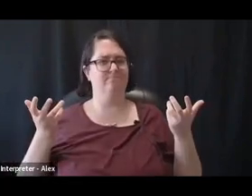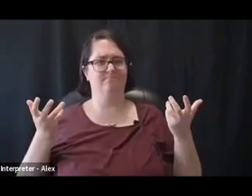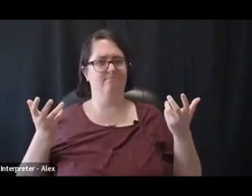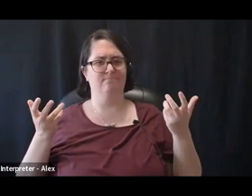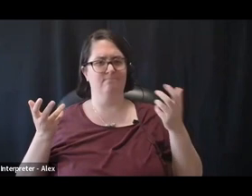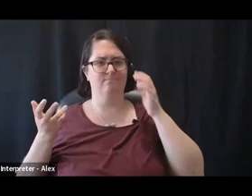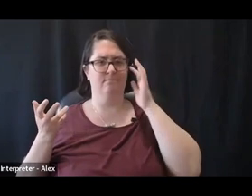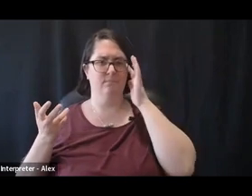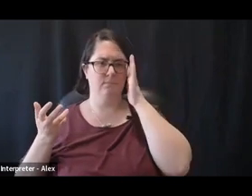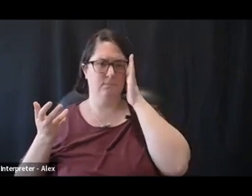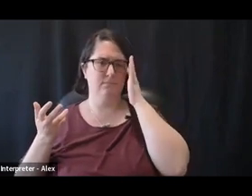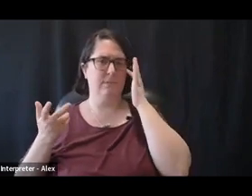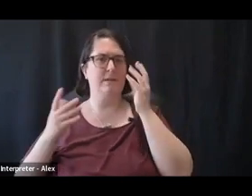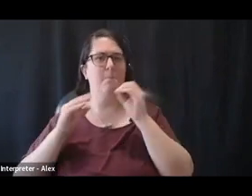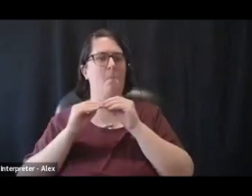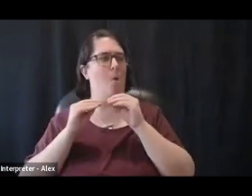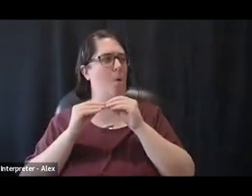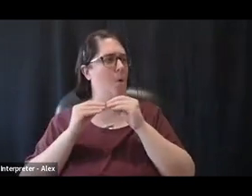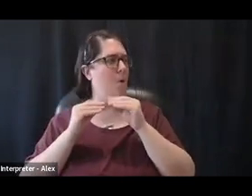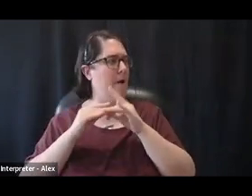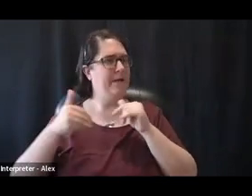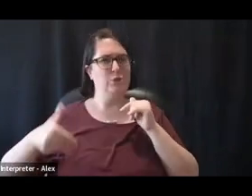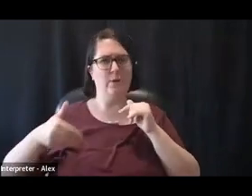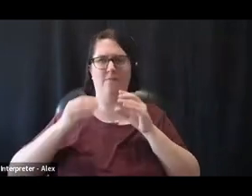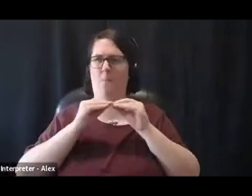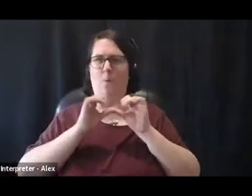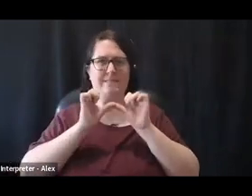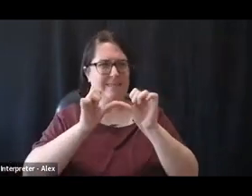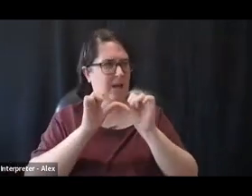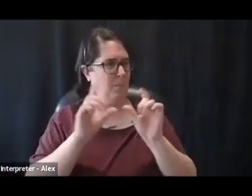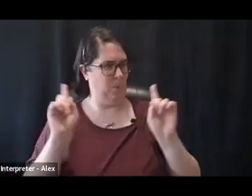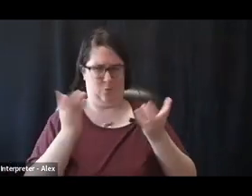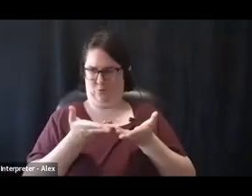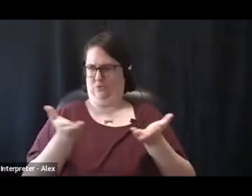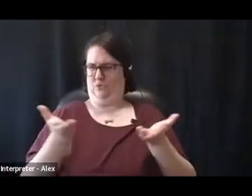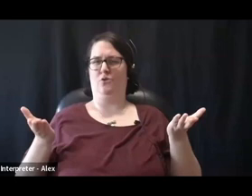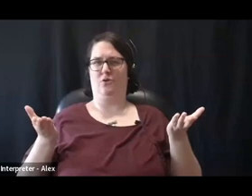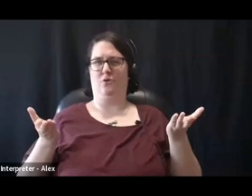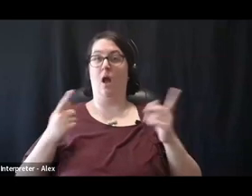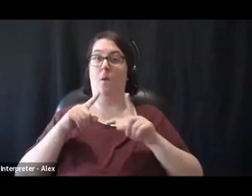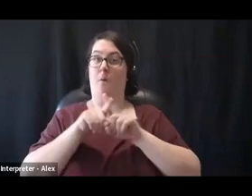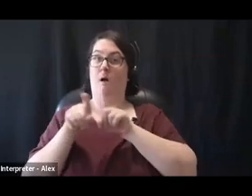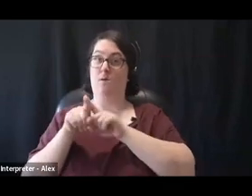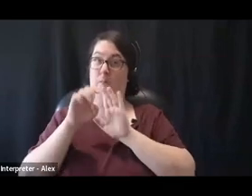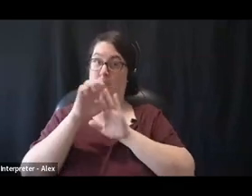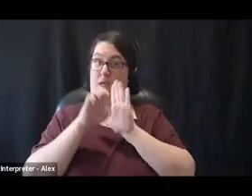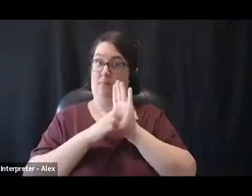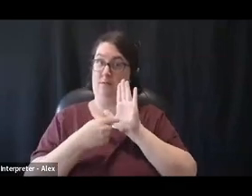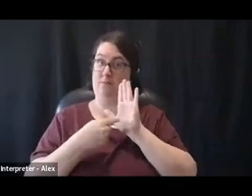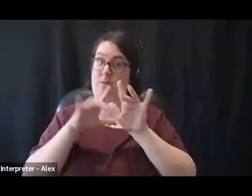make things more intuitive, more sustainable, and consider the ethics of the tools that we